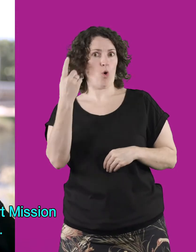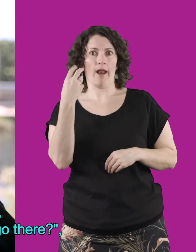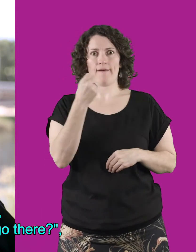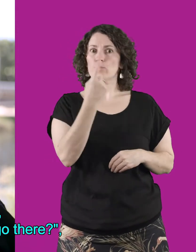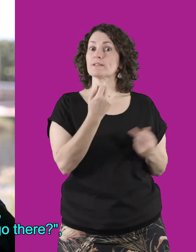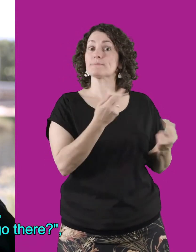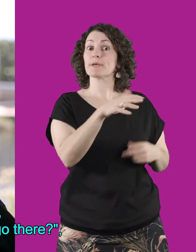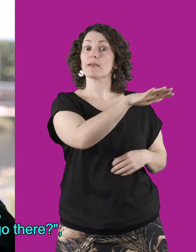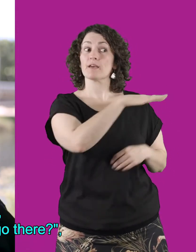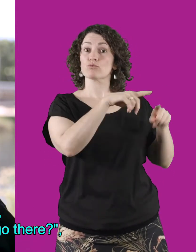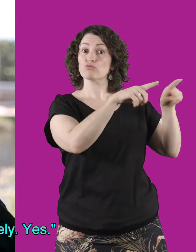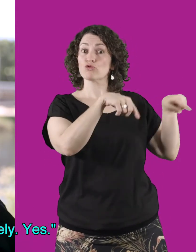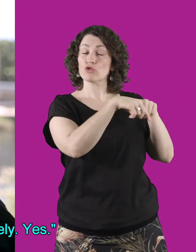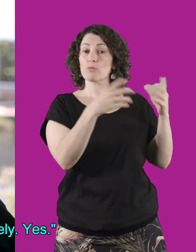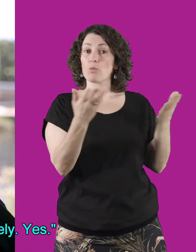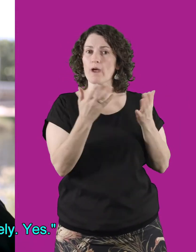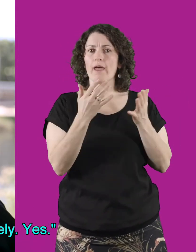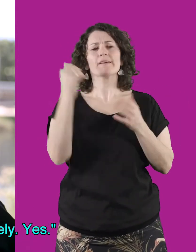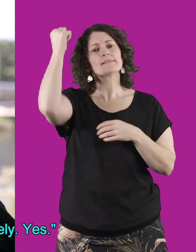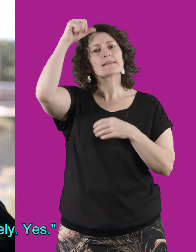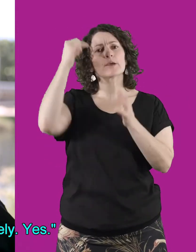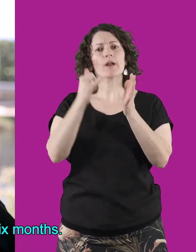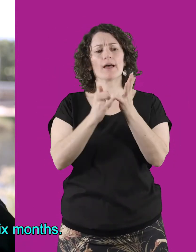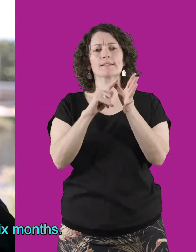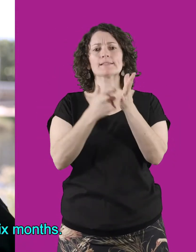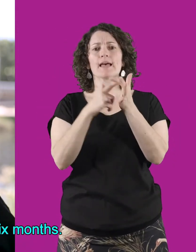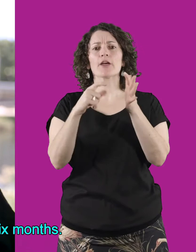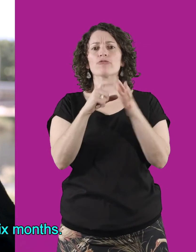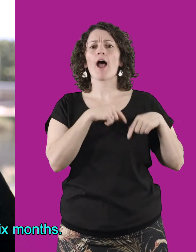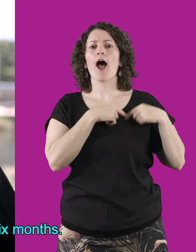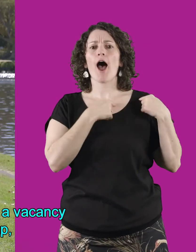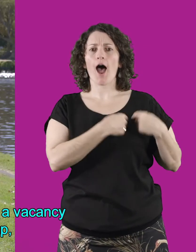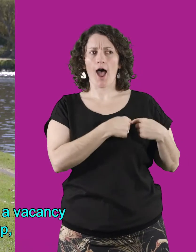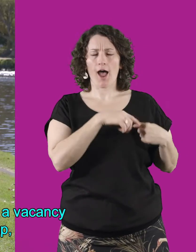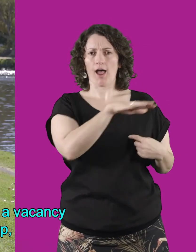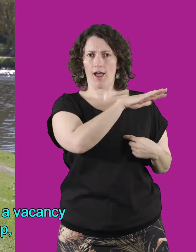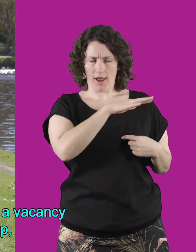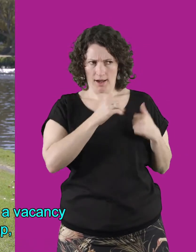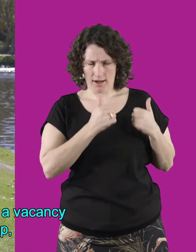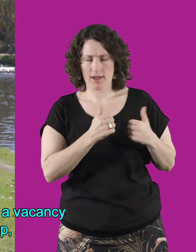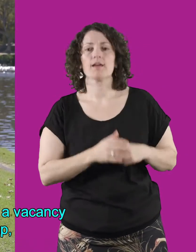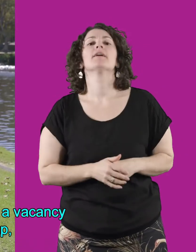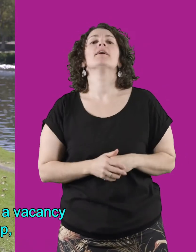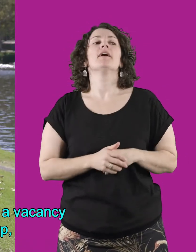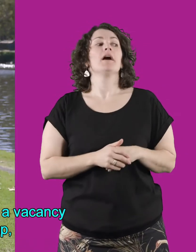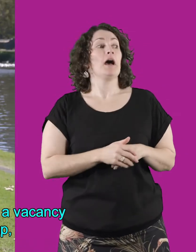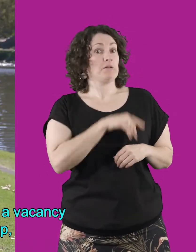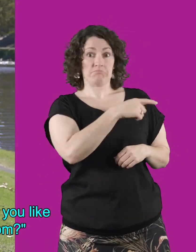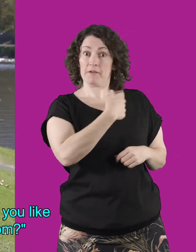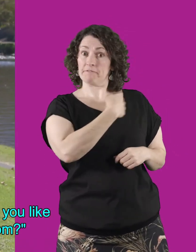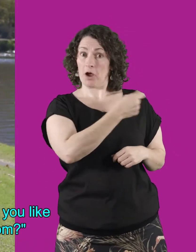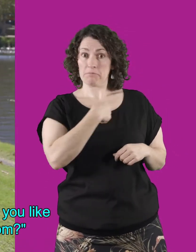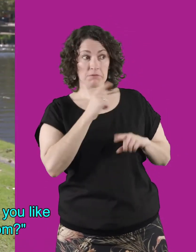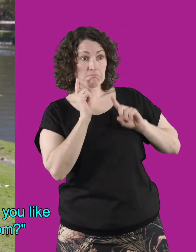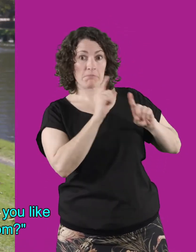Kilda. They said, "Would you like to go there?" And I said, "Definitely, yes." So I was there for 6 months. And once there was a vacancy that came up,